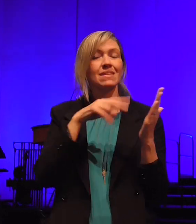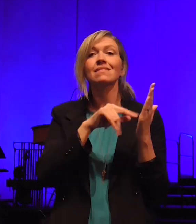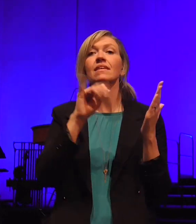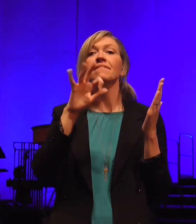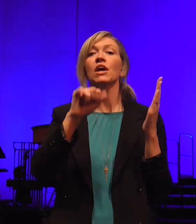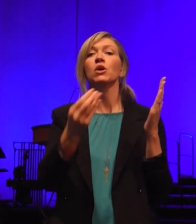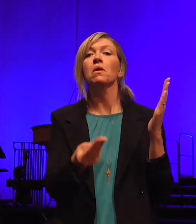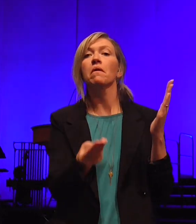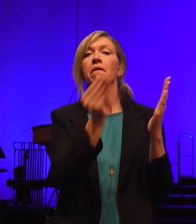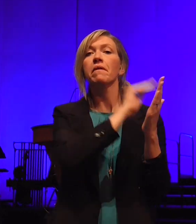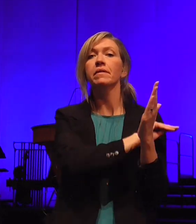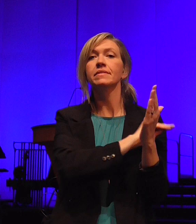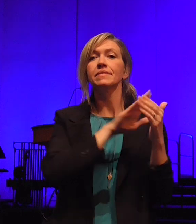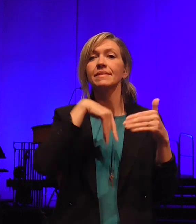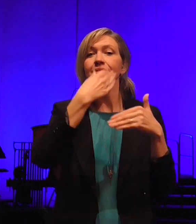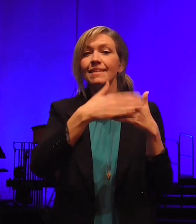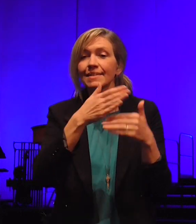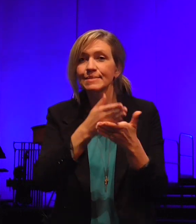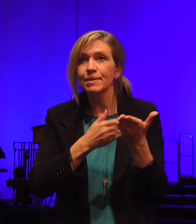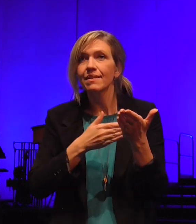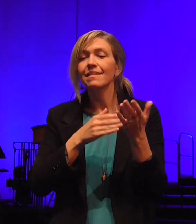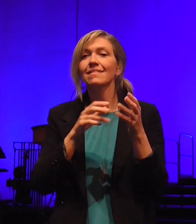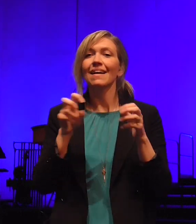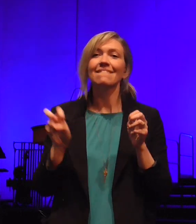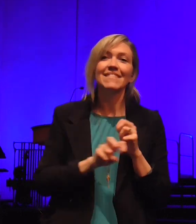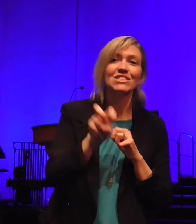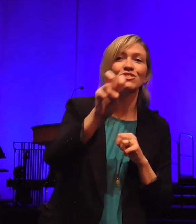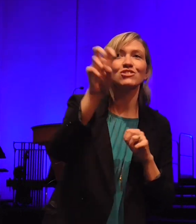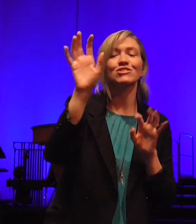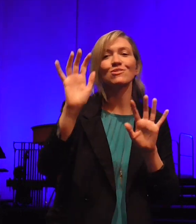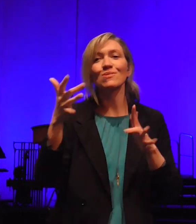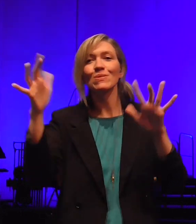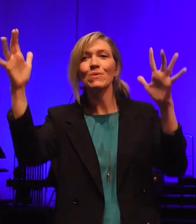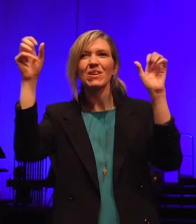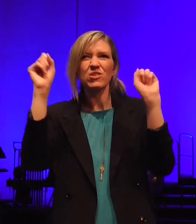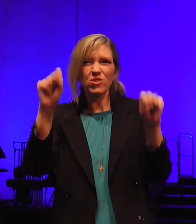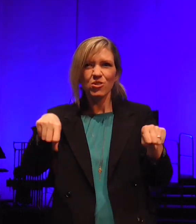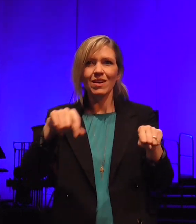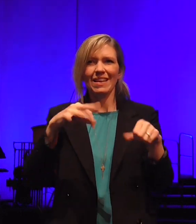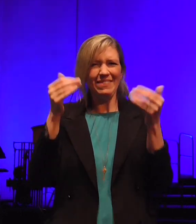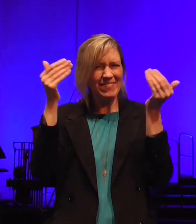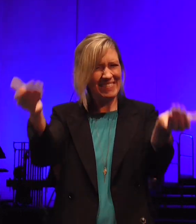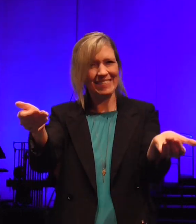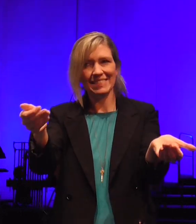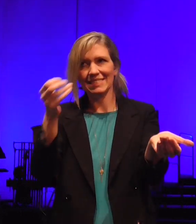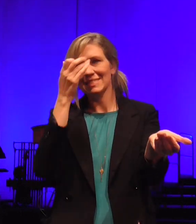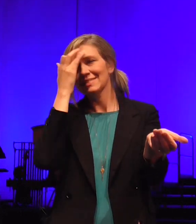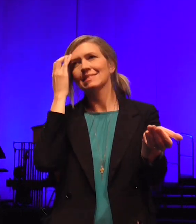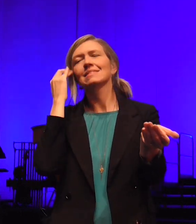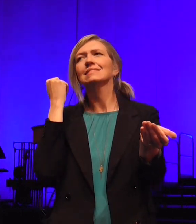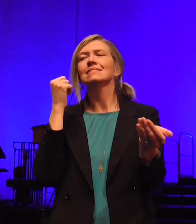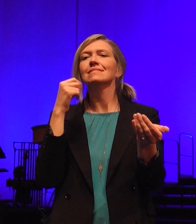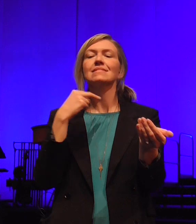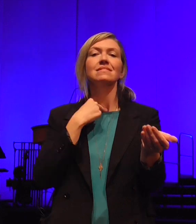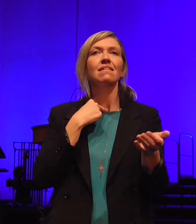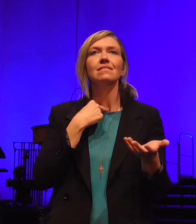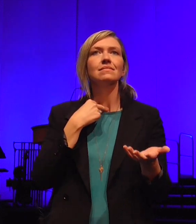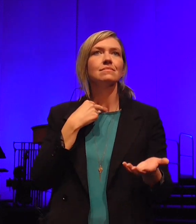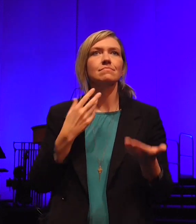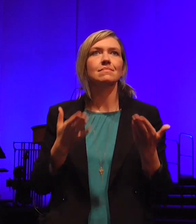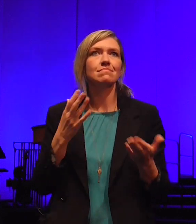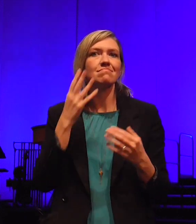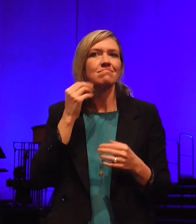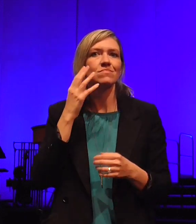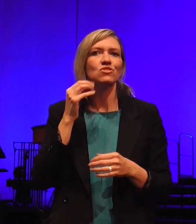only turn the page. There's so much adventure and glory ahead of them. Stuck in a